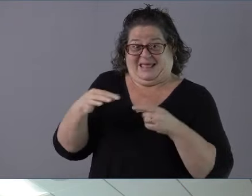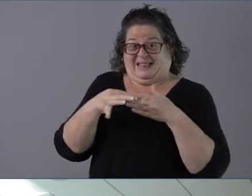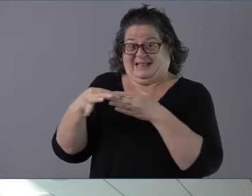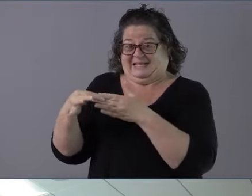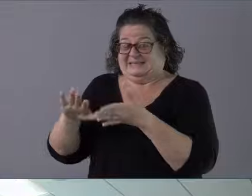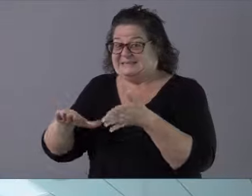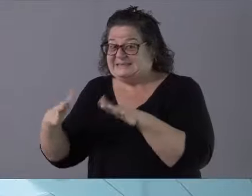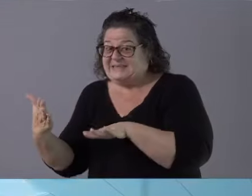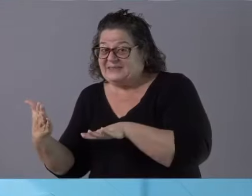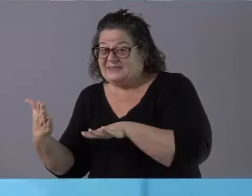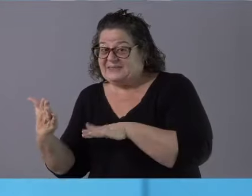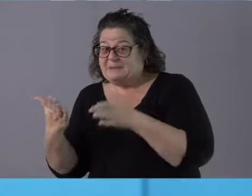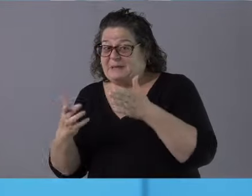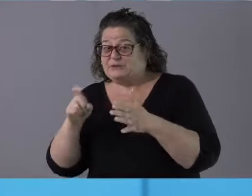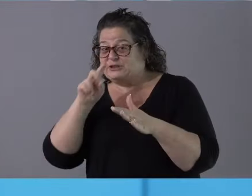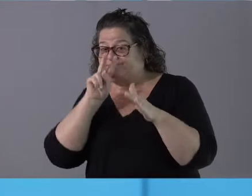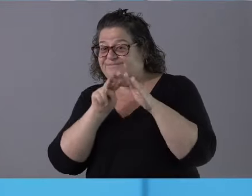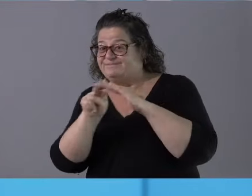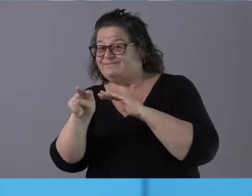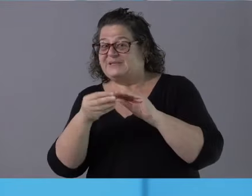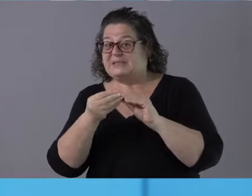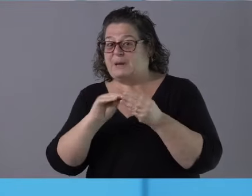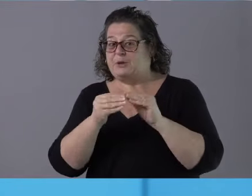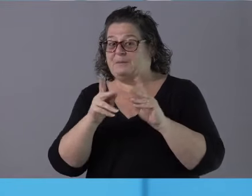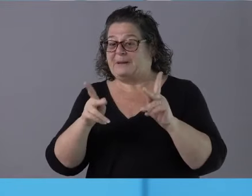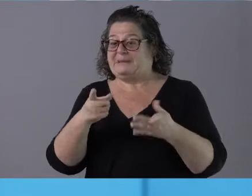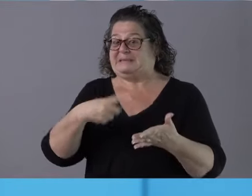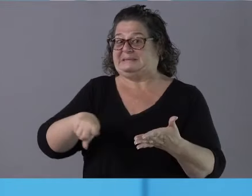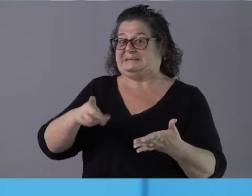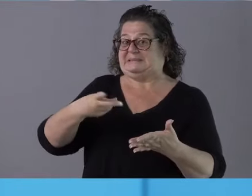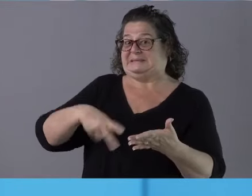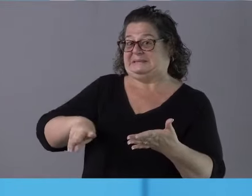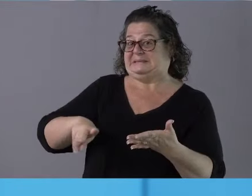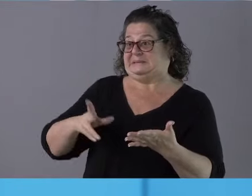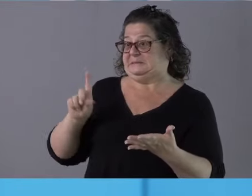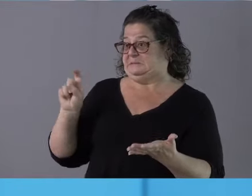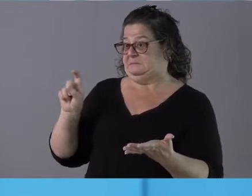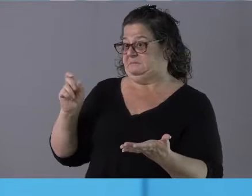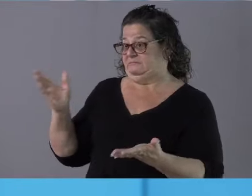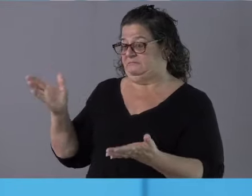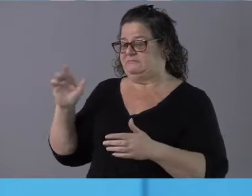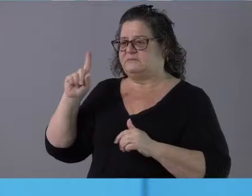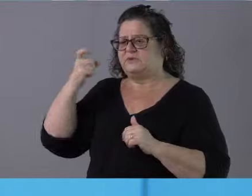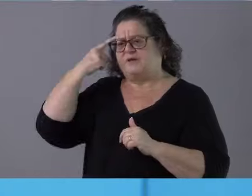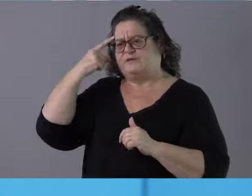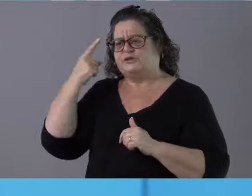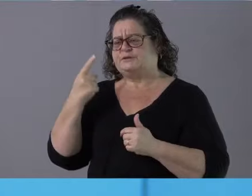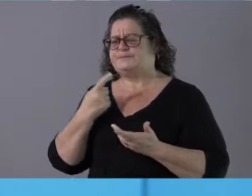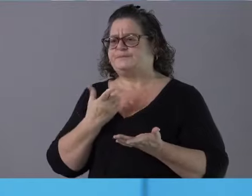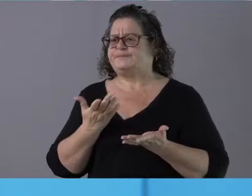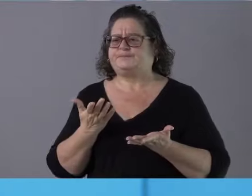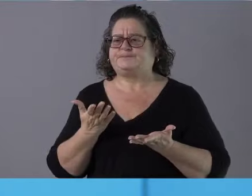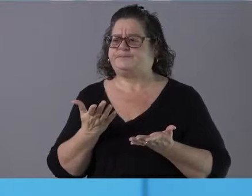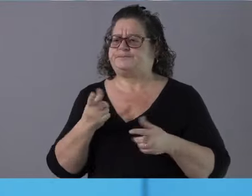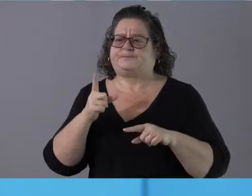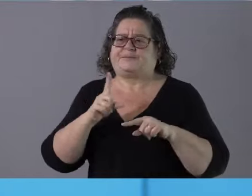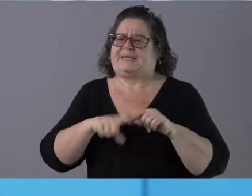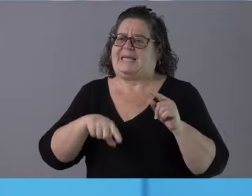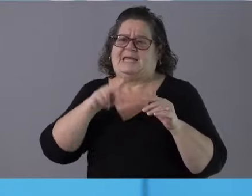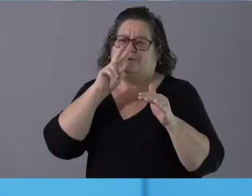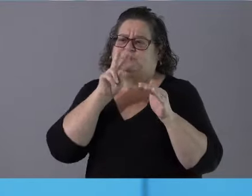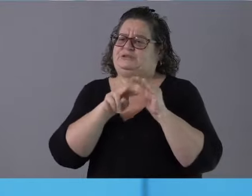weeks? Well, I can't predict the future. I know that if we reduce cases, we'll reduce illnesses and we